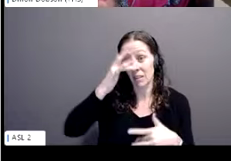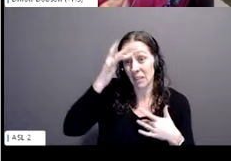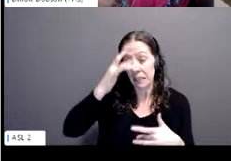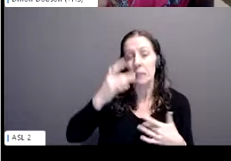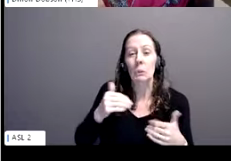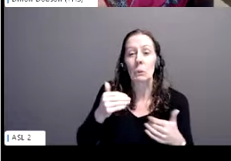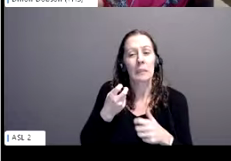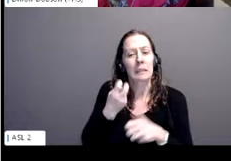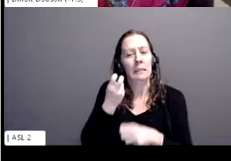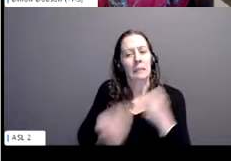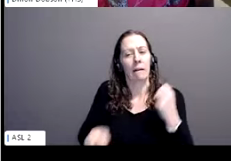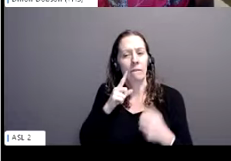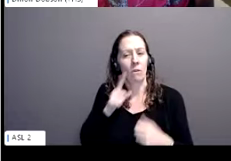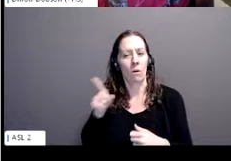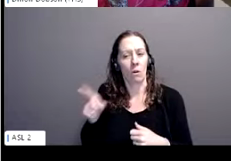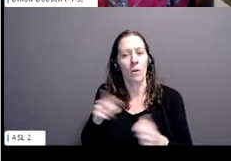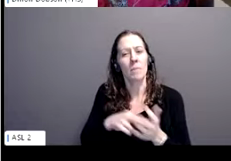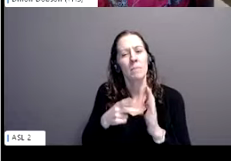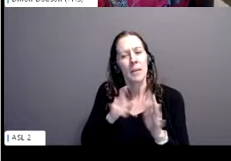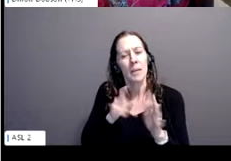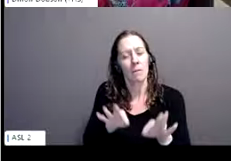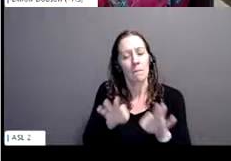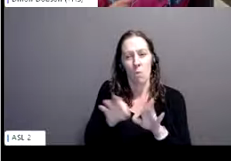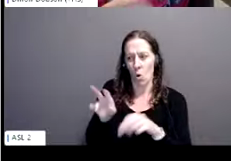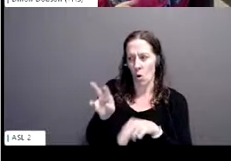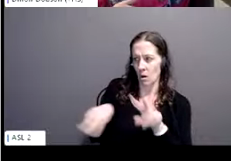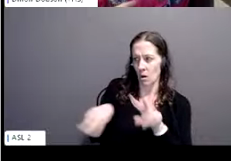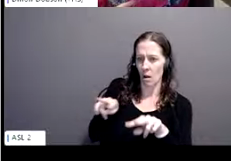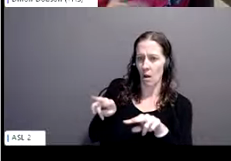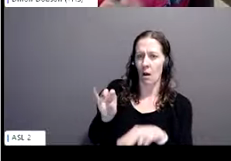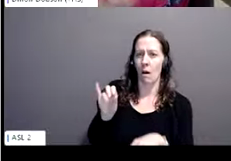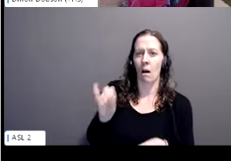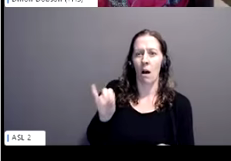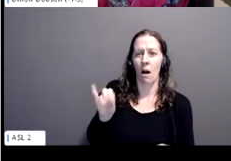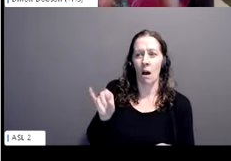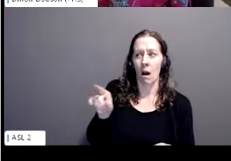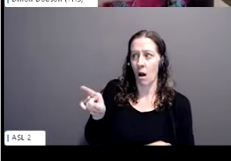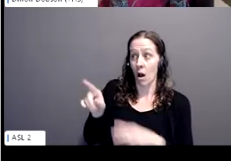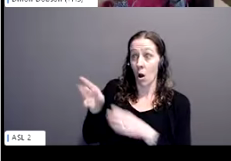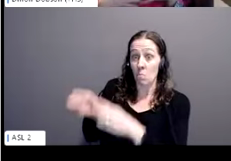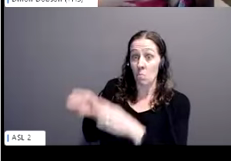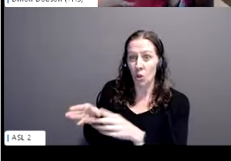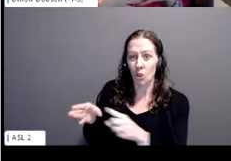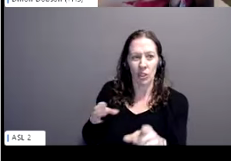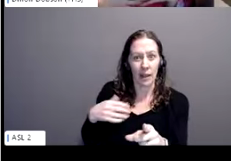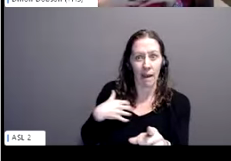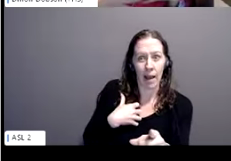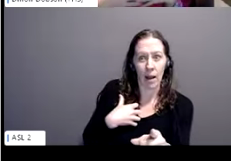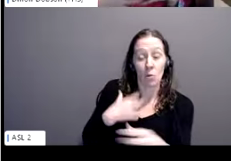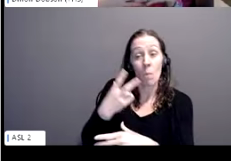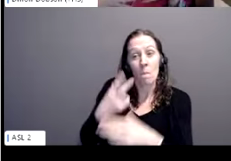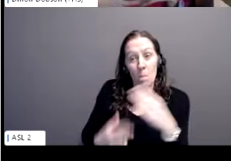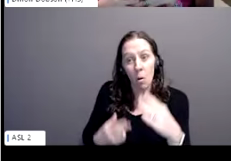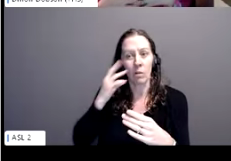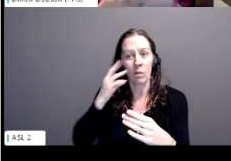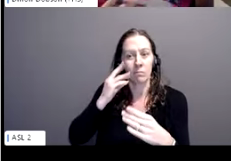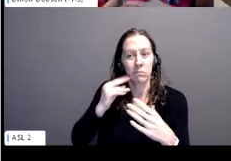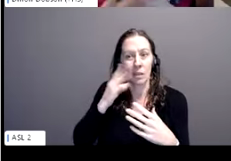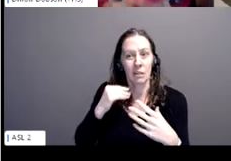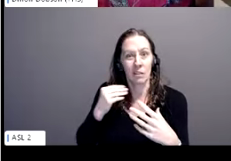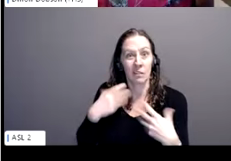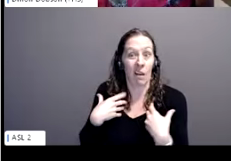to look for the signs of shared vulnerability, where the well-being of the person and the animals are actually closely tied together, and they might actually both